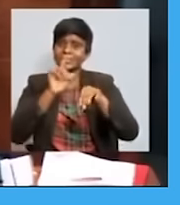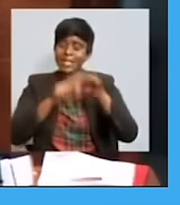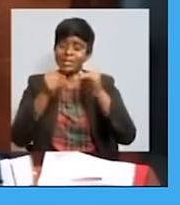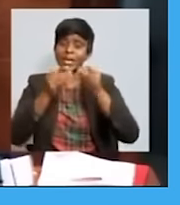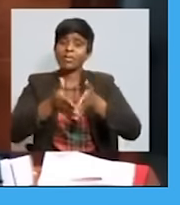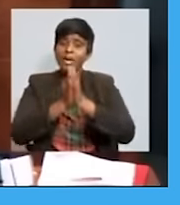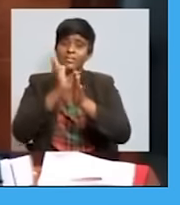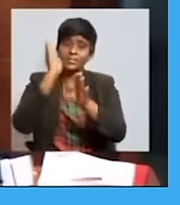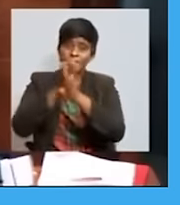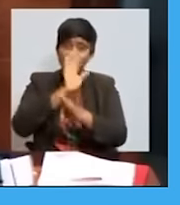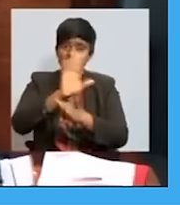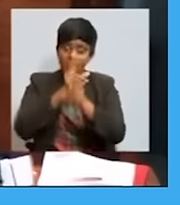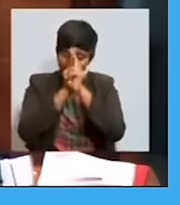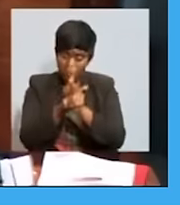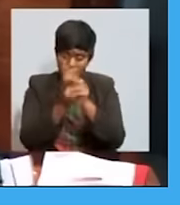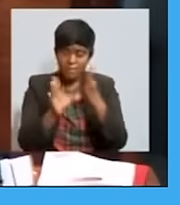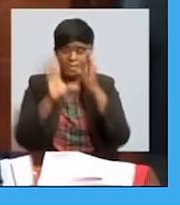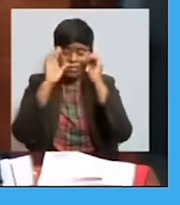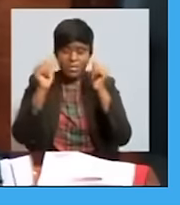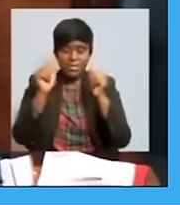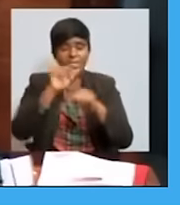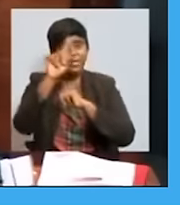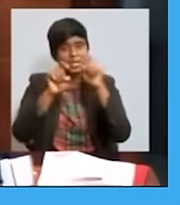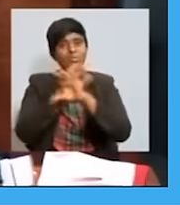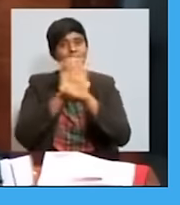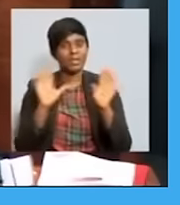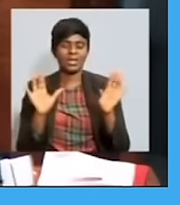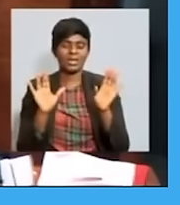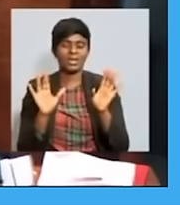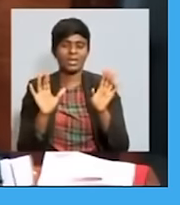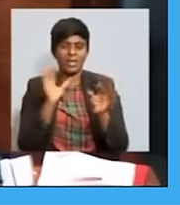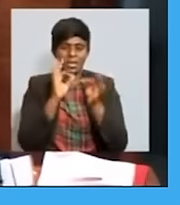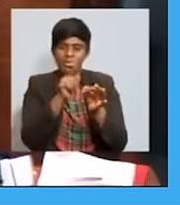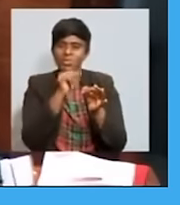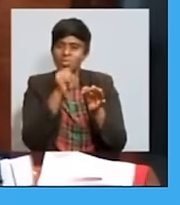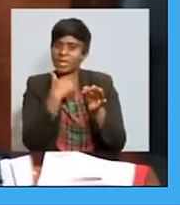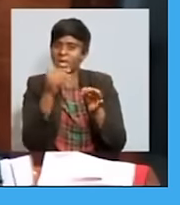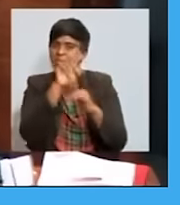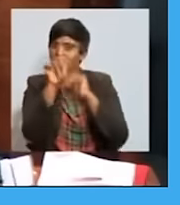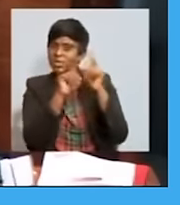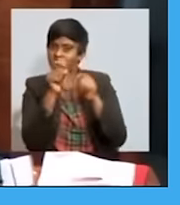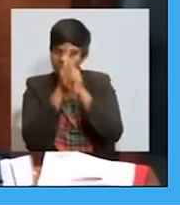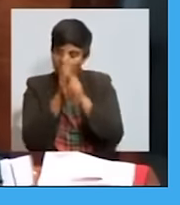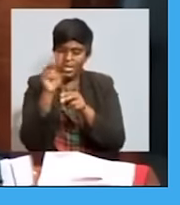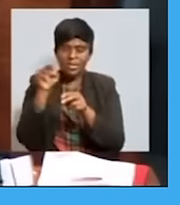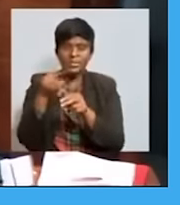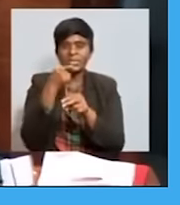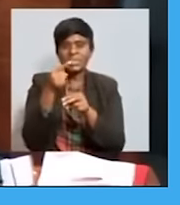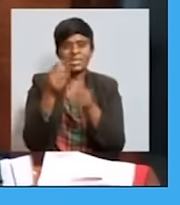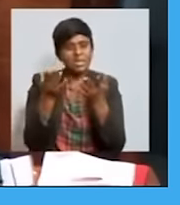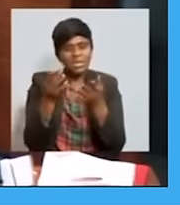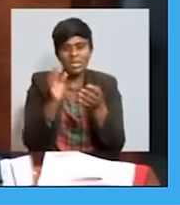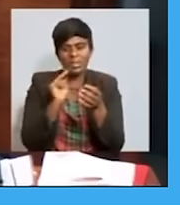to ask our Honorable Vice President questions. If you don't have a question, Honorable Member, say so, so